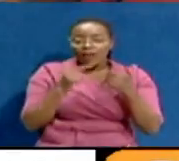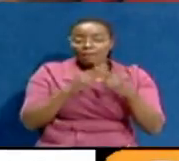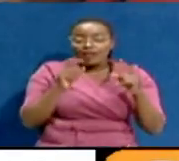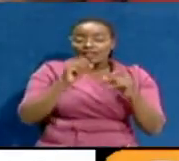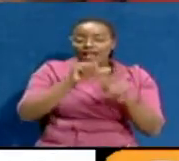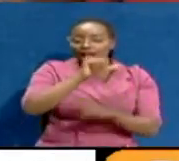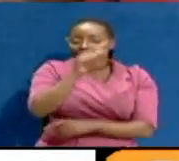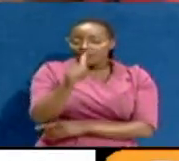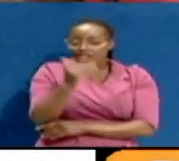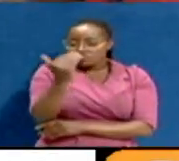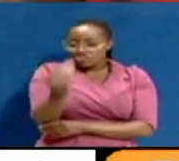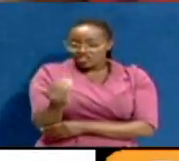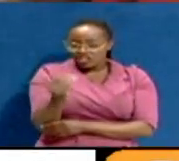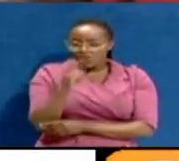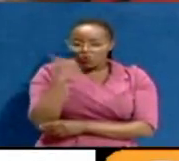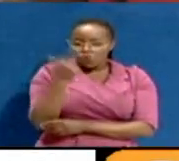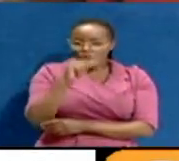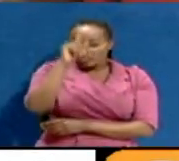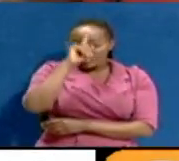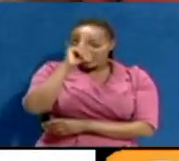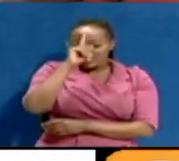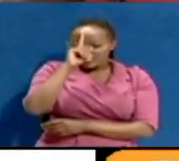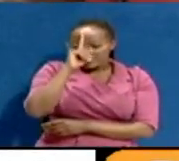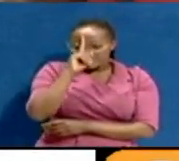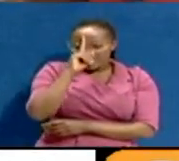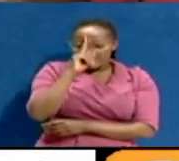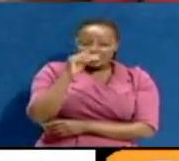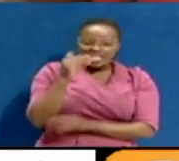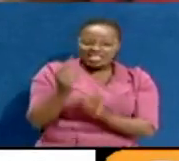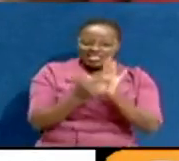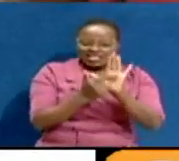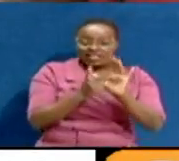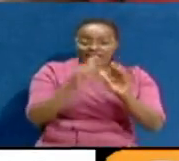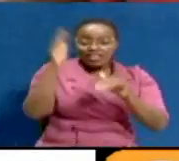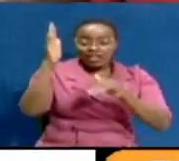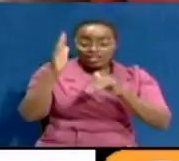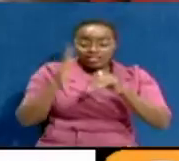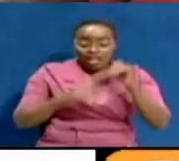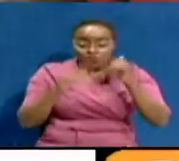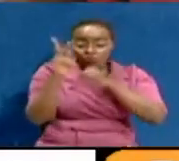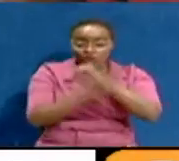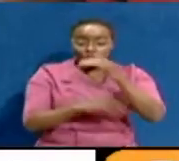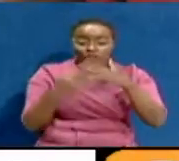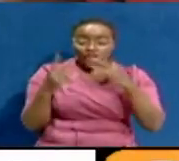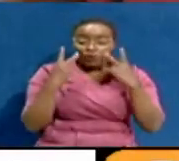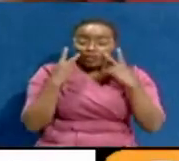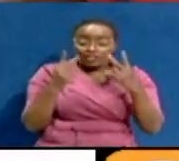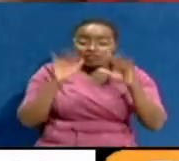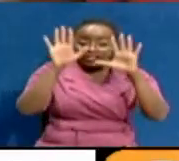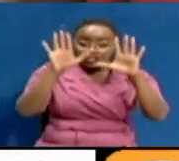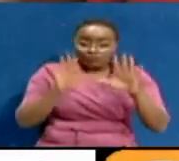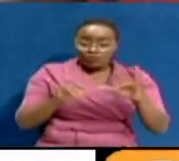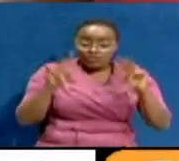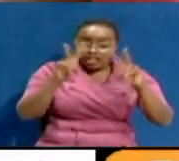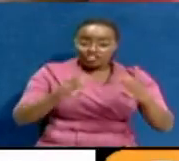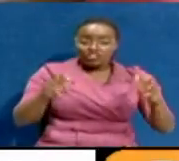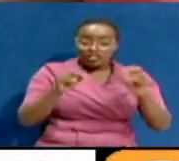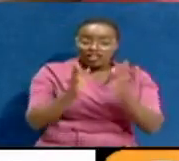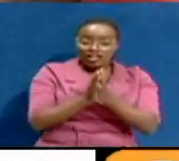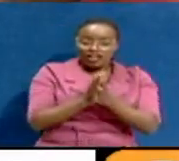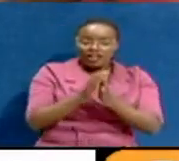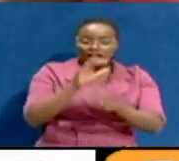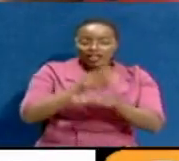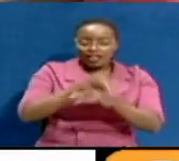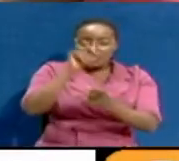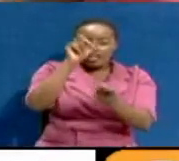someone has a child who has very severe symptoms that's worse than what we have been saying, then it's important that they are checked and that they